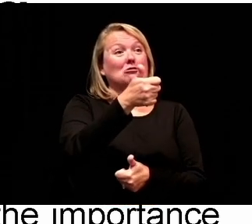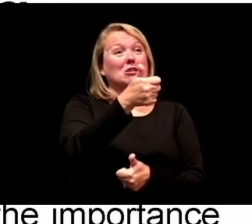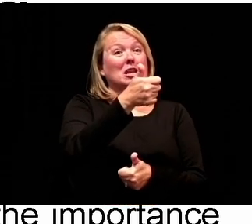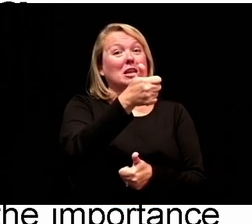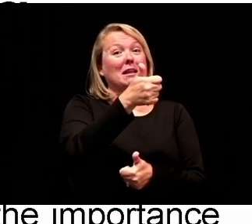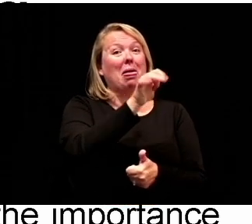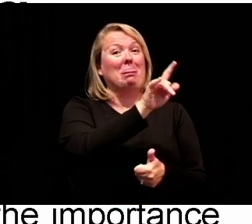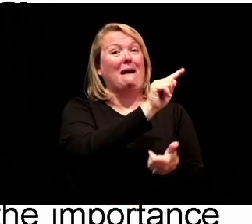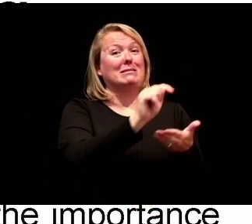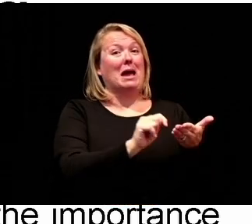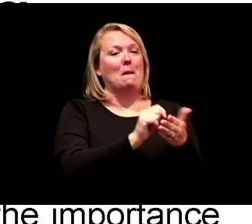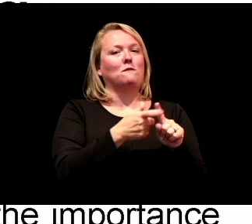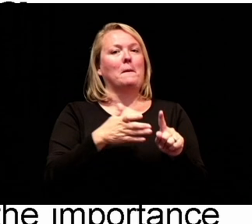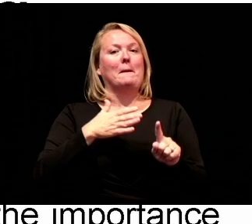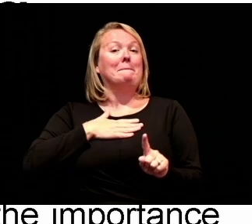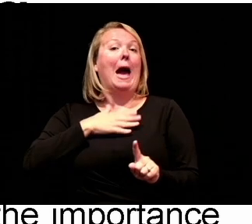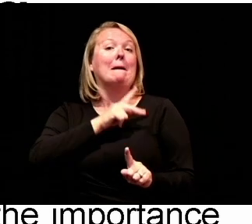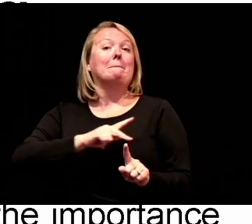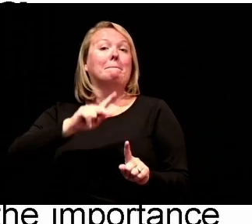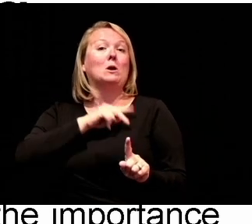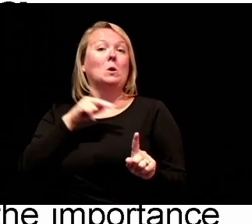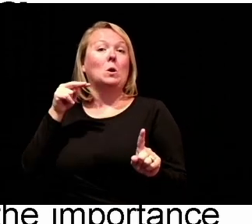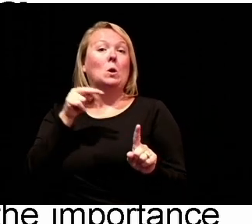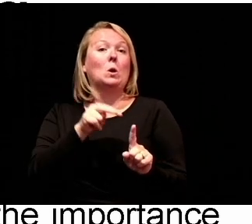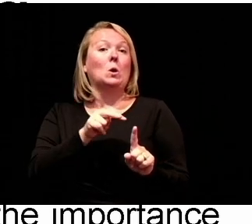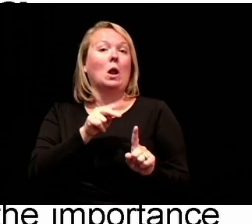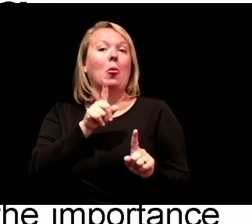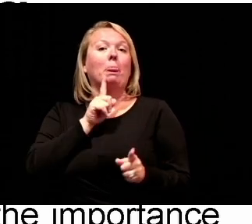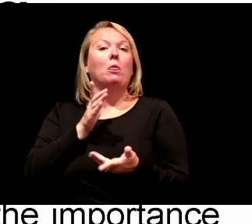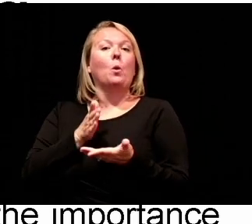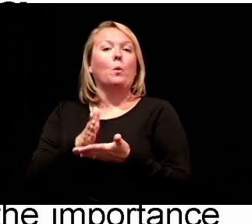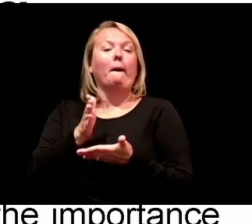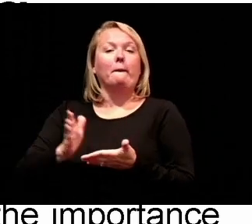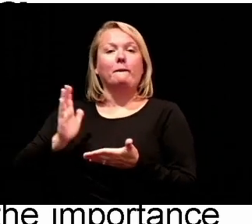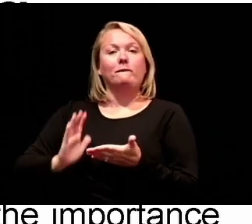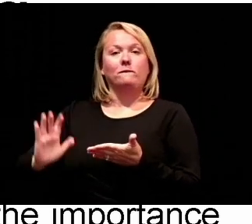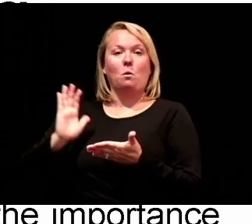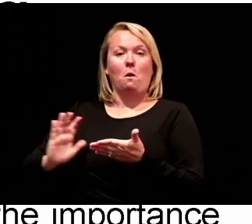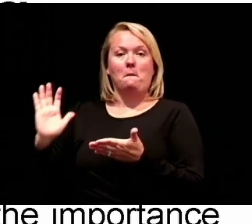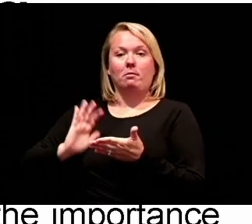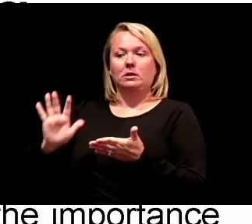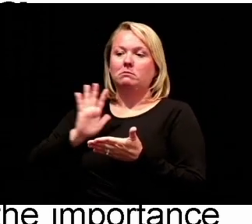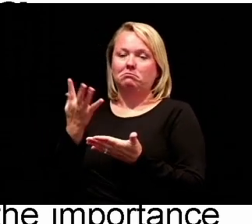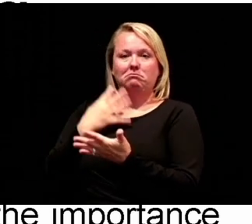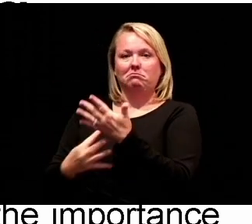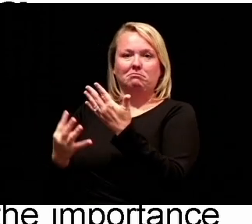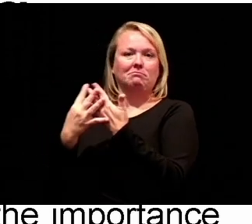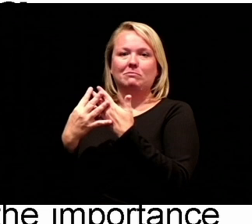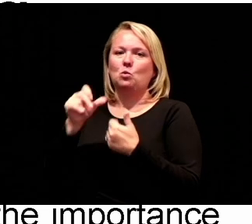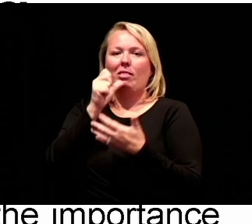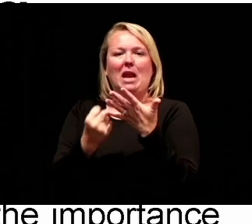Act-based guidance on when housing providers can use criminal records and how they should use it when screening